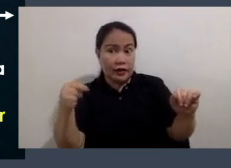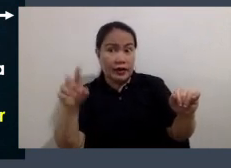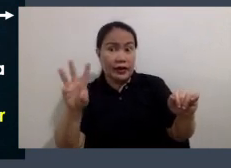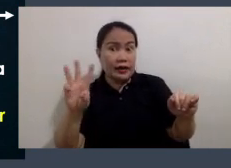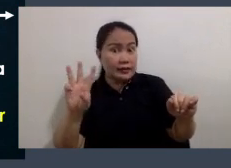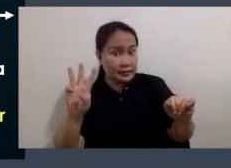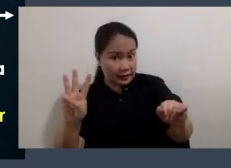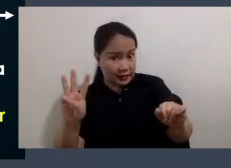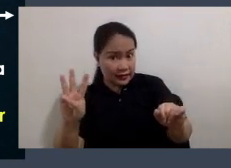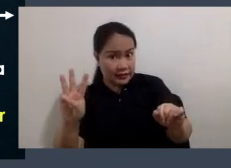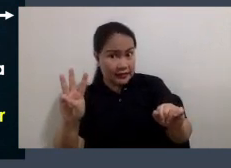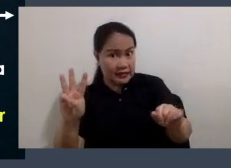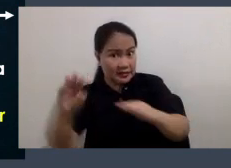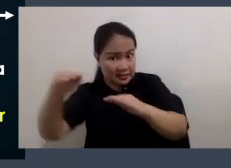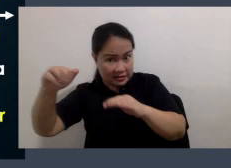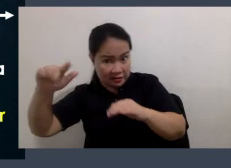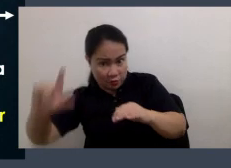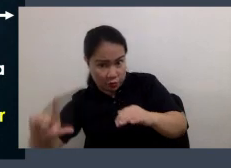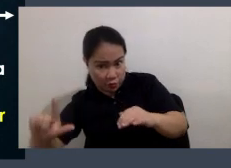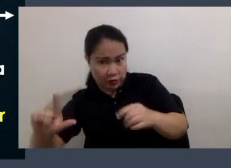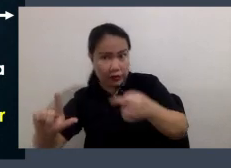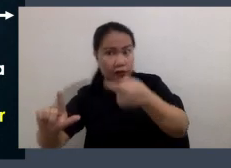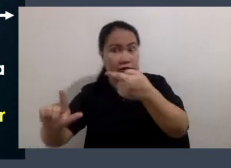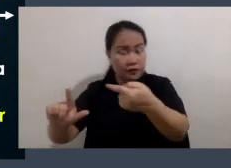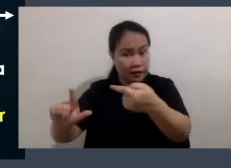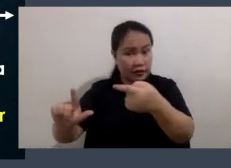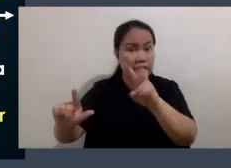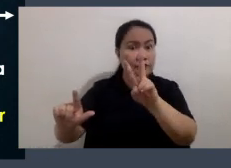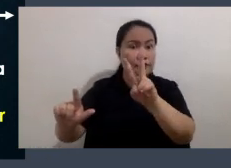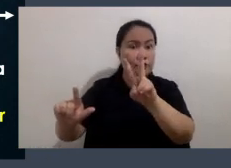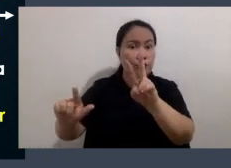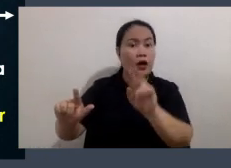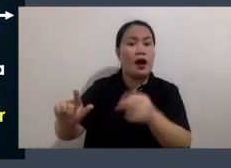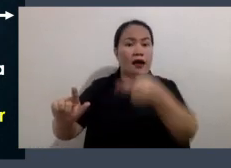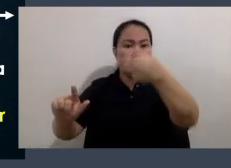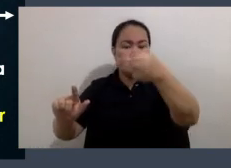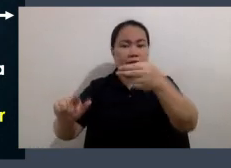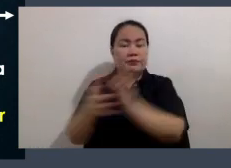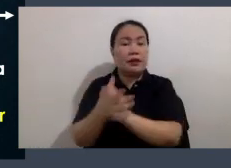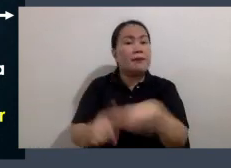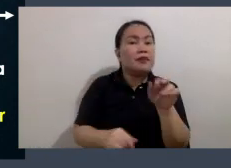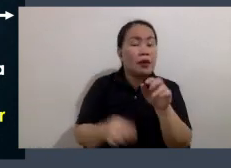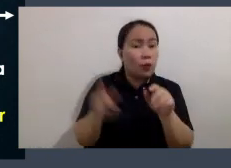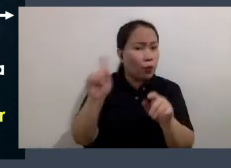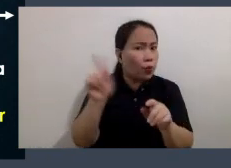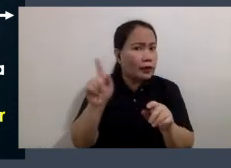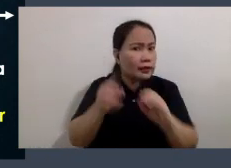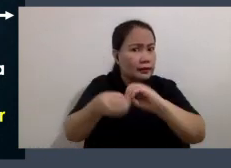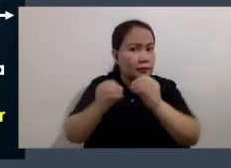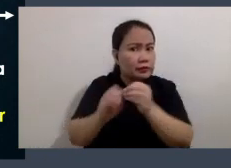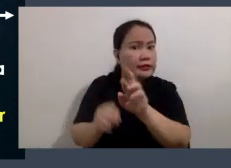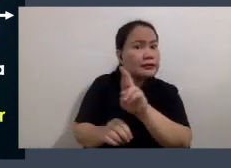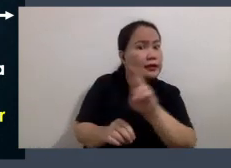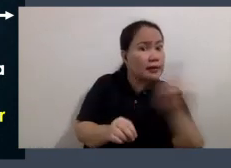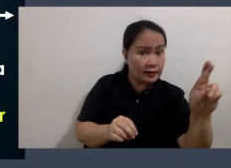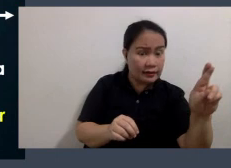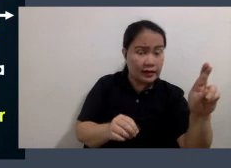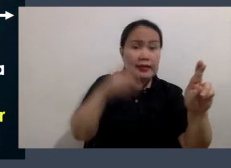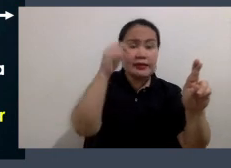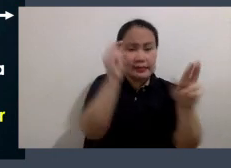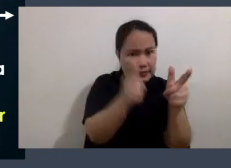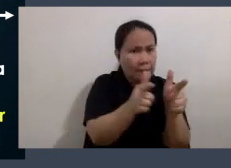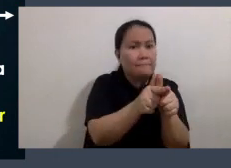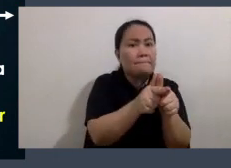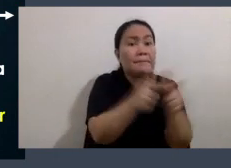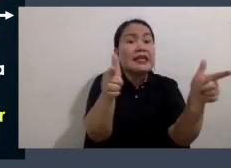kay negative 2. Remember, the one to the right is always greater than the one to the left.